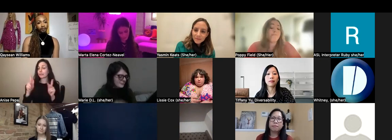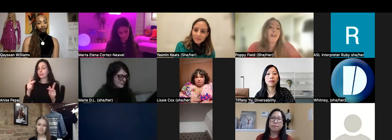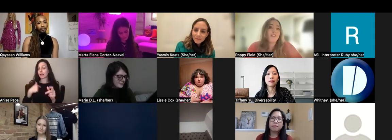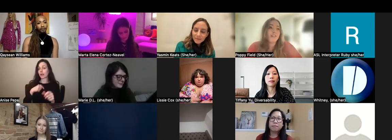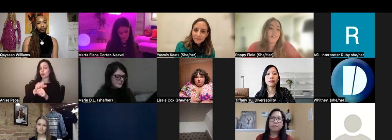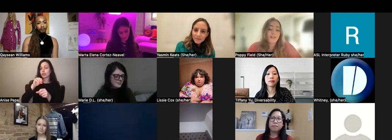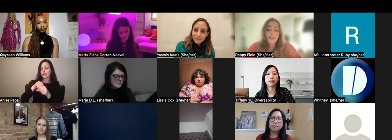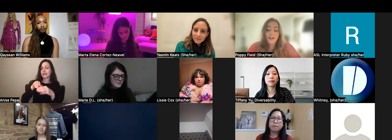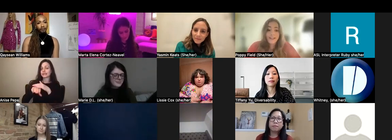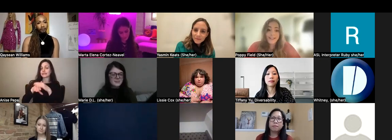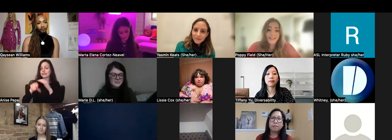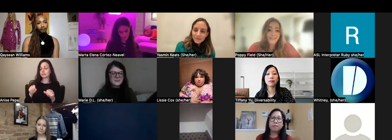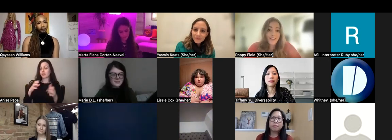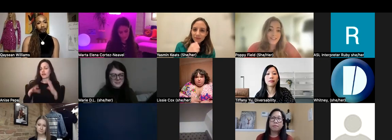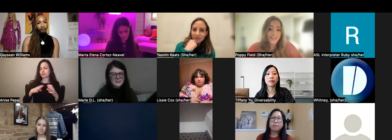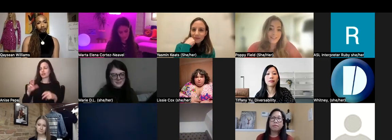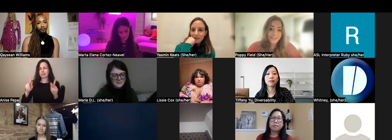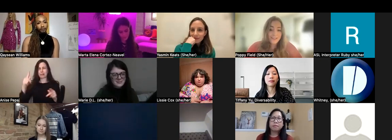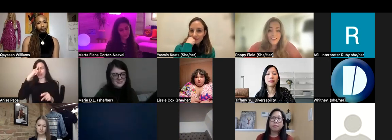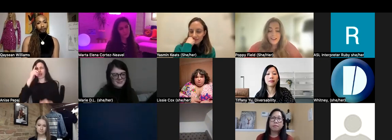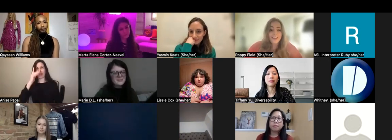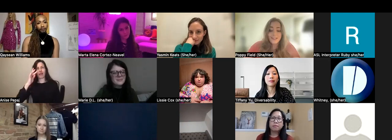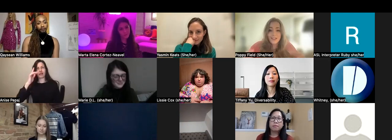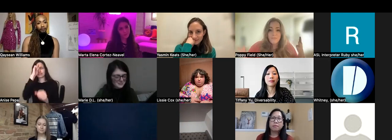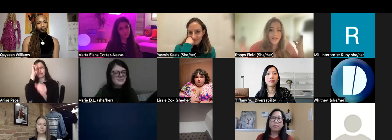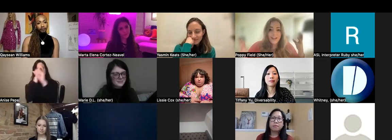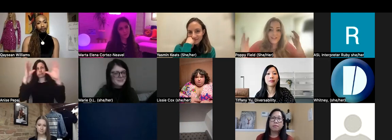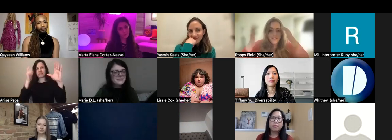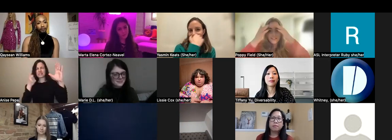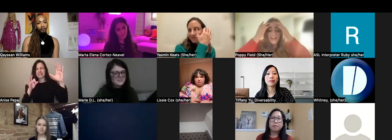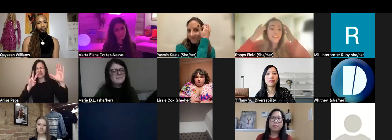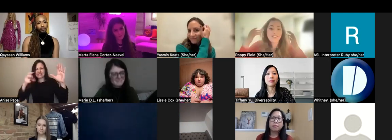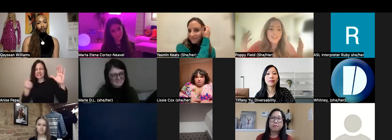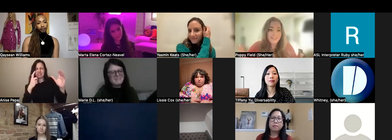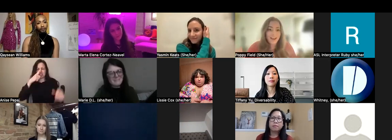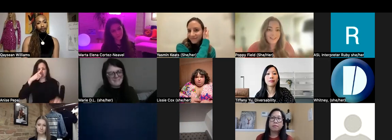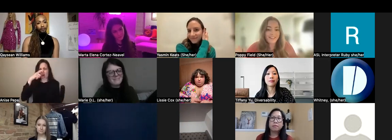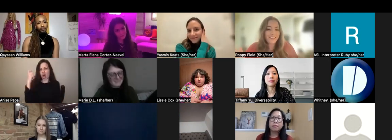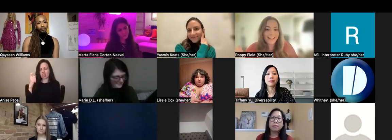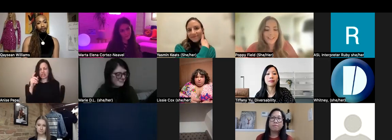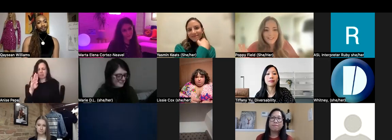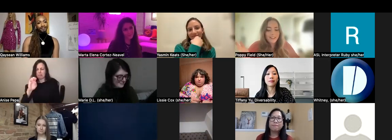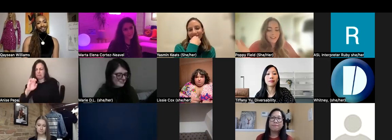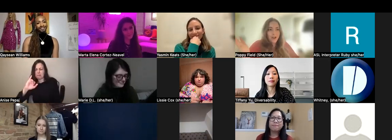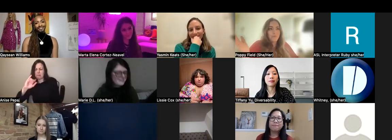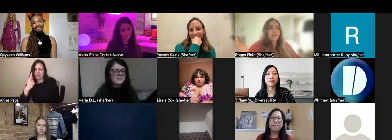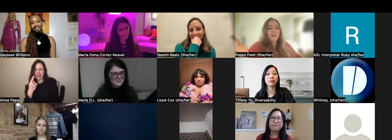they imagine 1970s ugly beige NHS style like